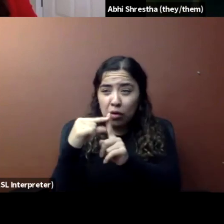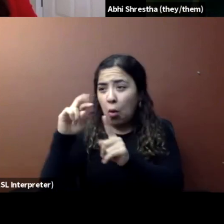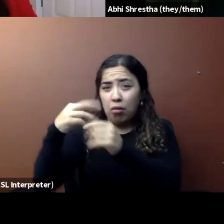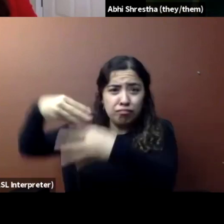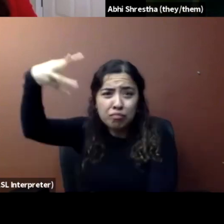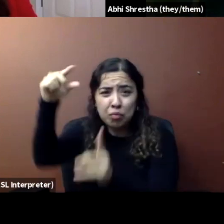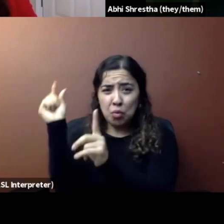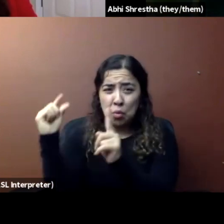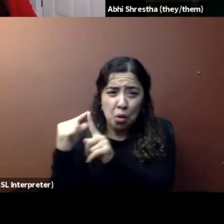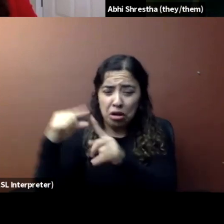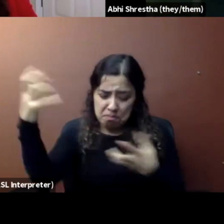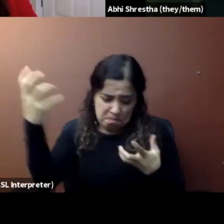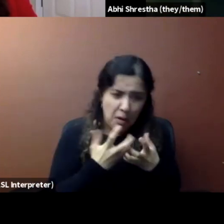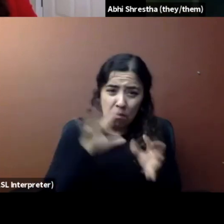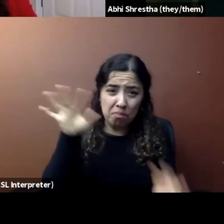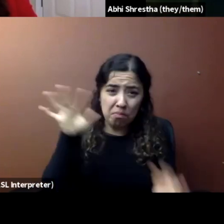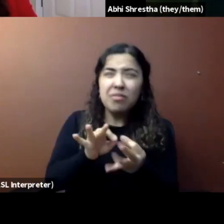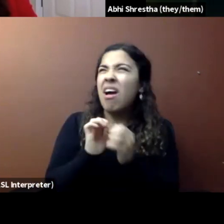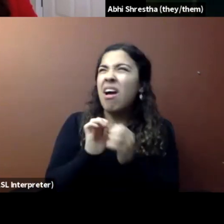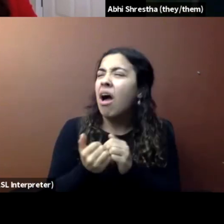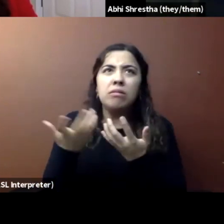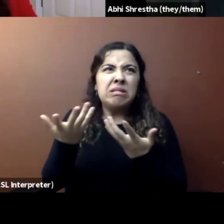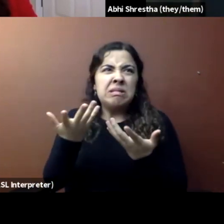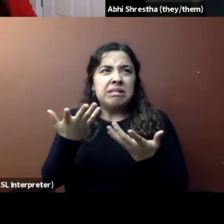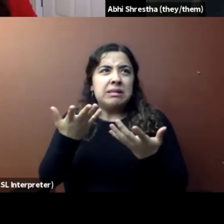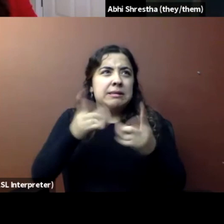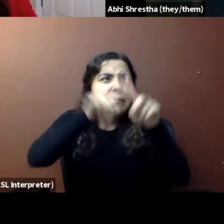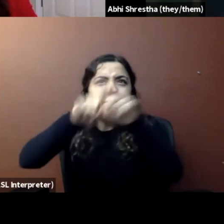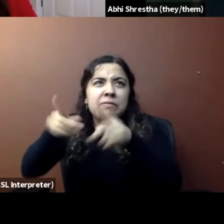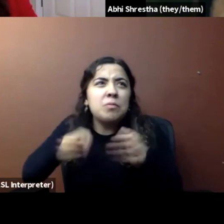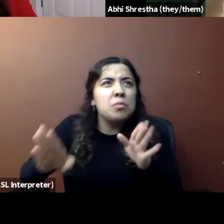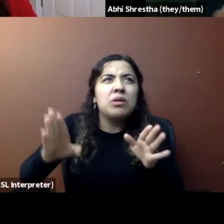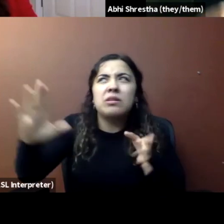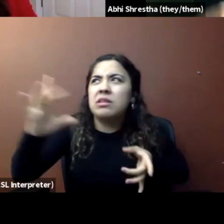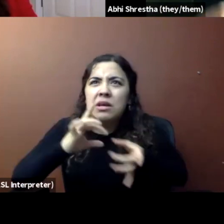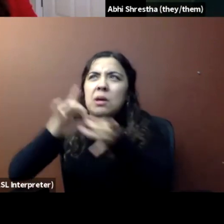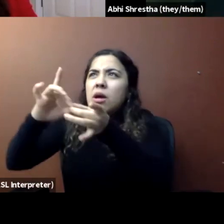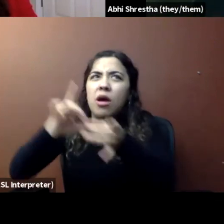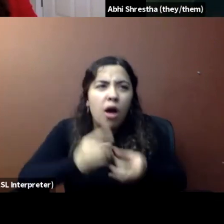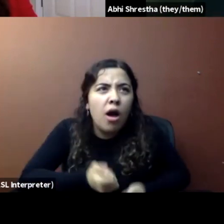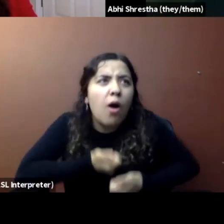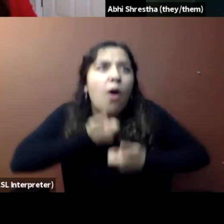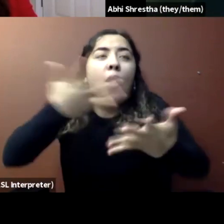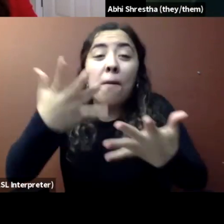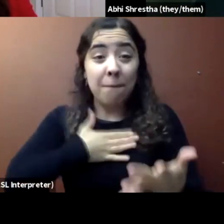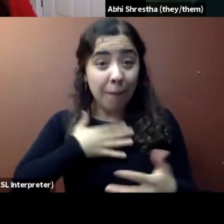And so what are the tools we have to communicate this feeling, how to translate